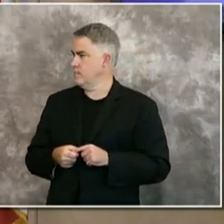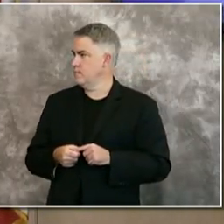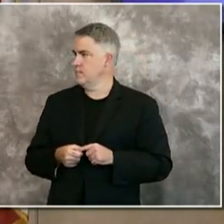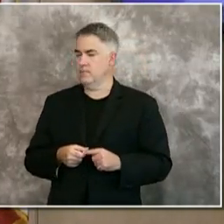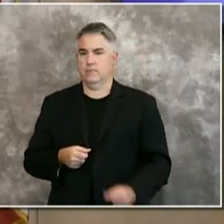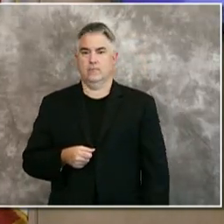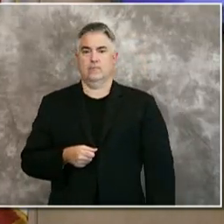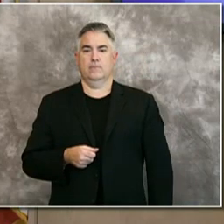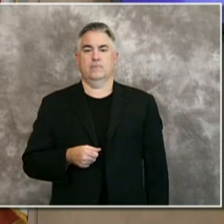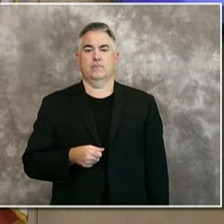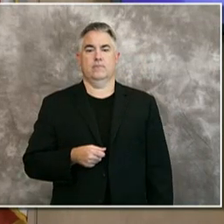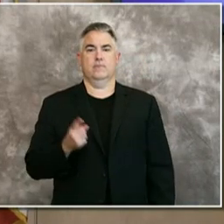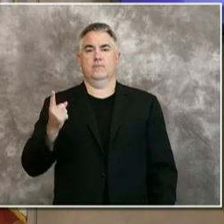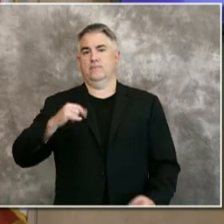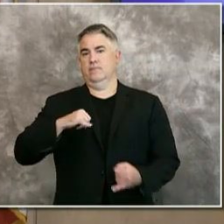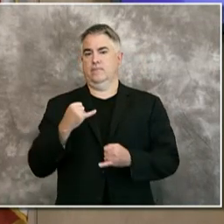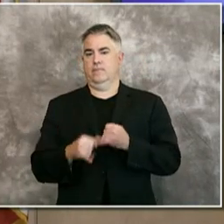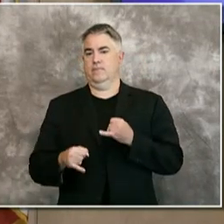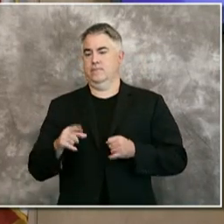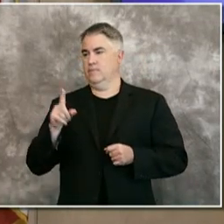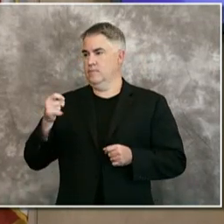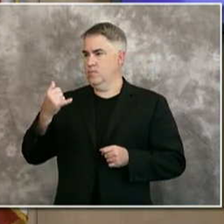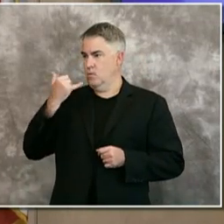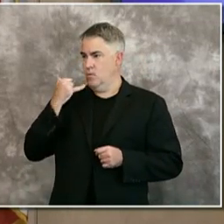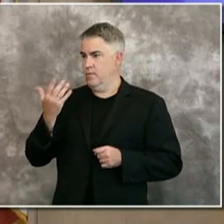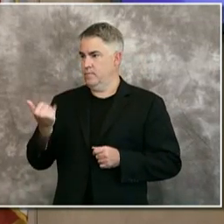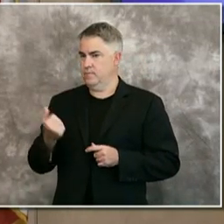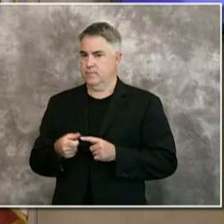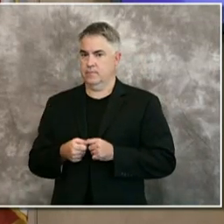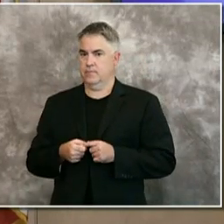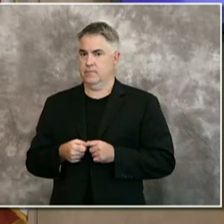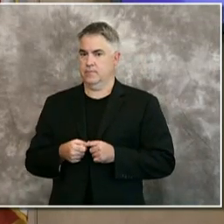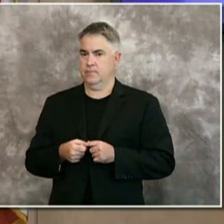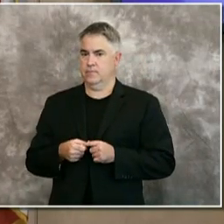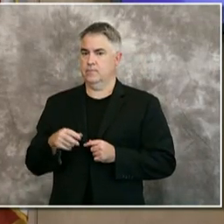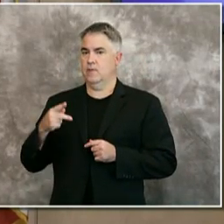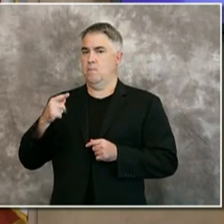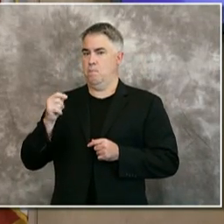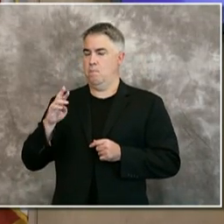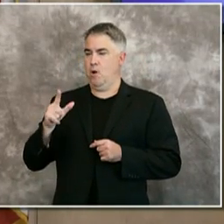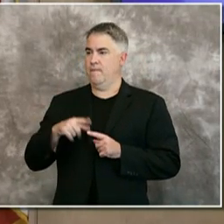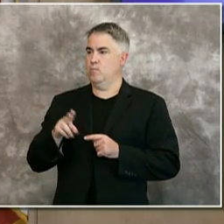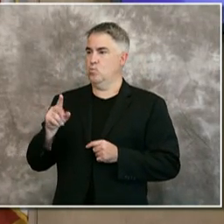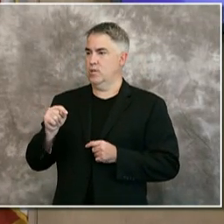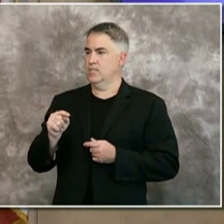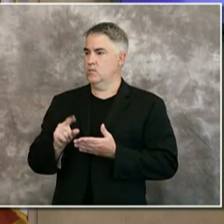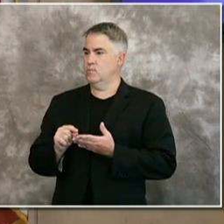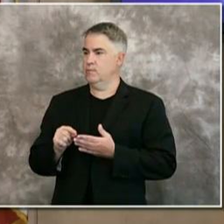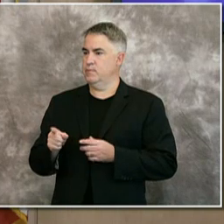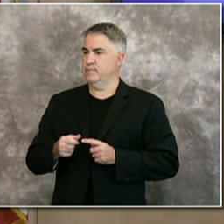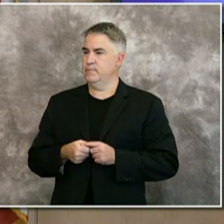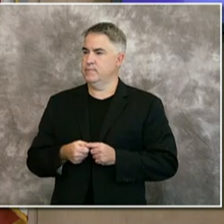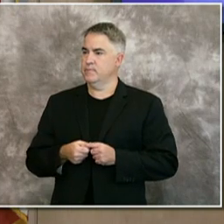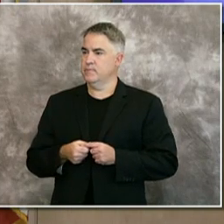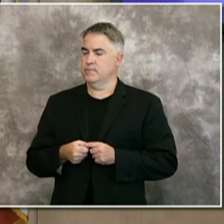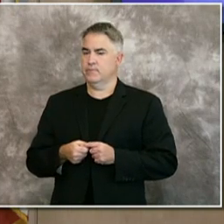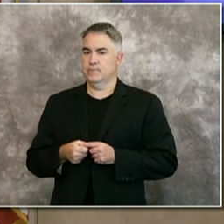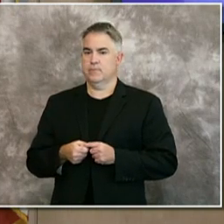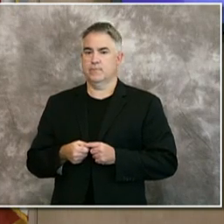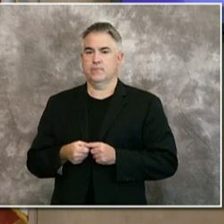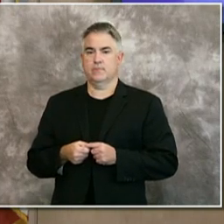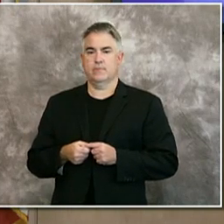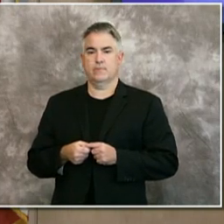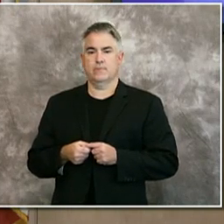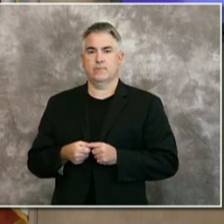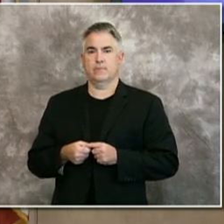Okay, we have one final call-in question. Paul Sisson with the San Diego Union Tribune. Please go ahead. Thank